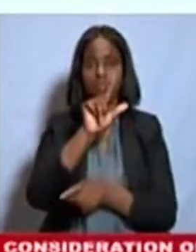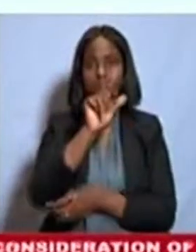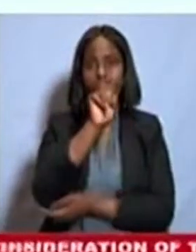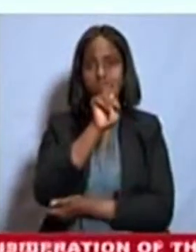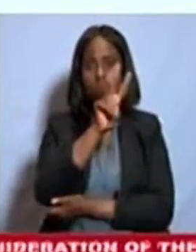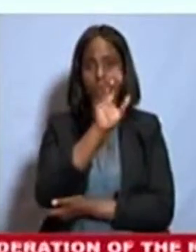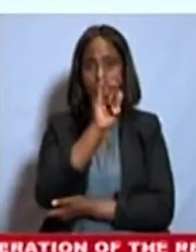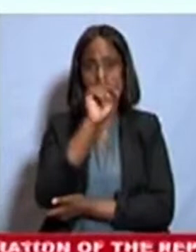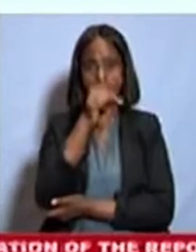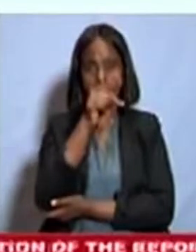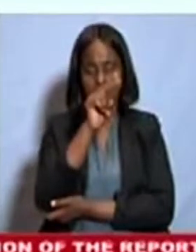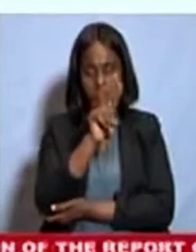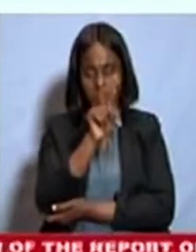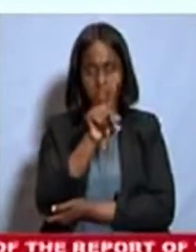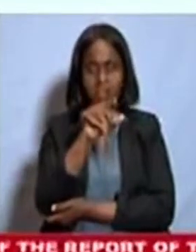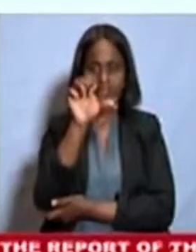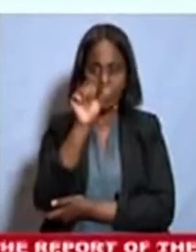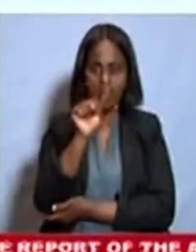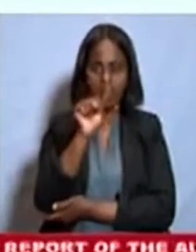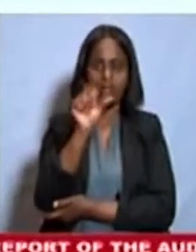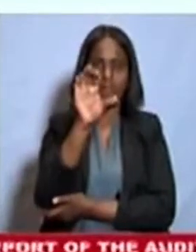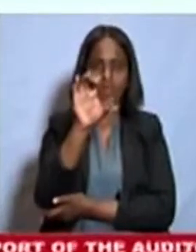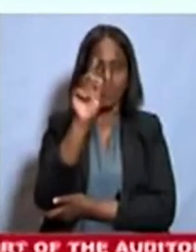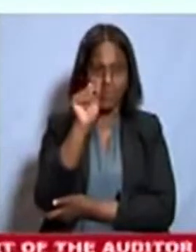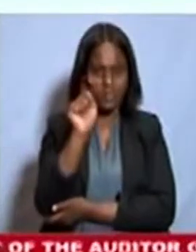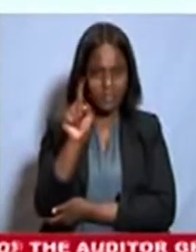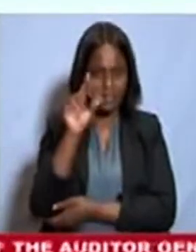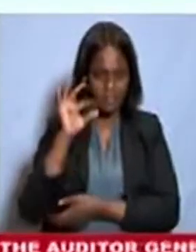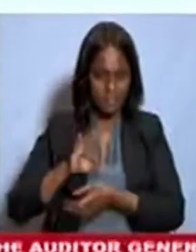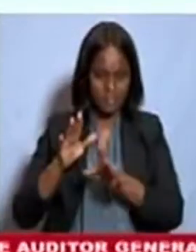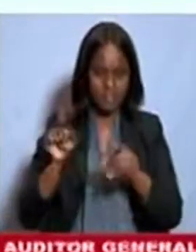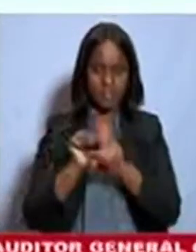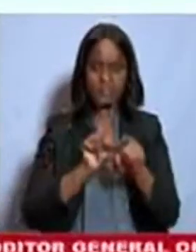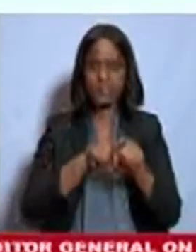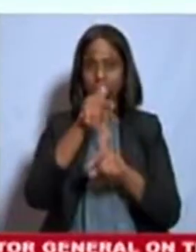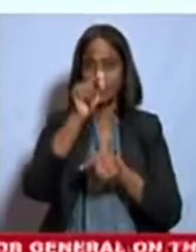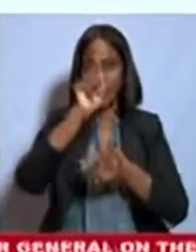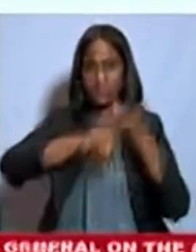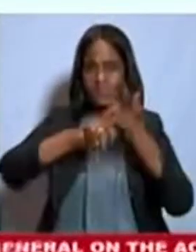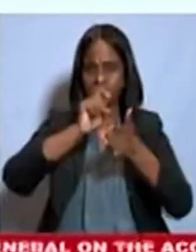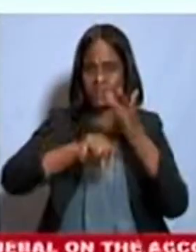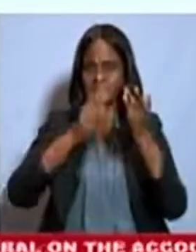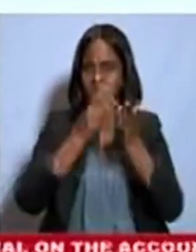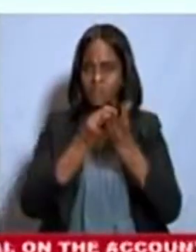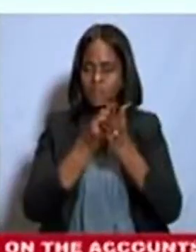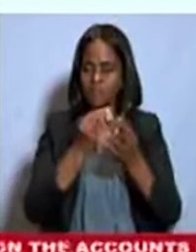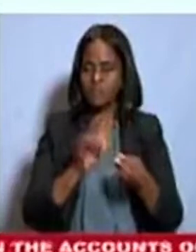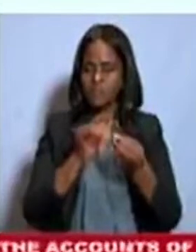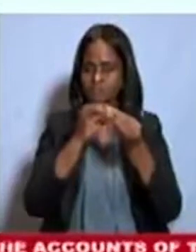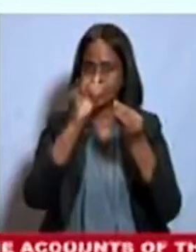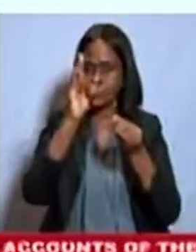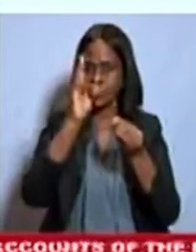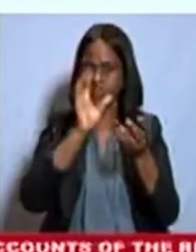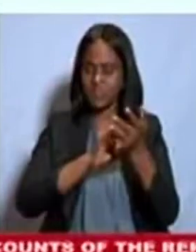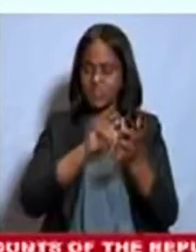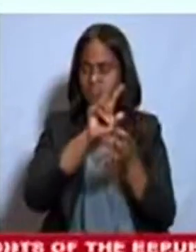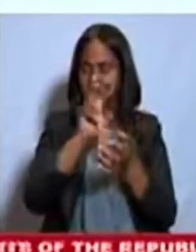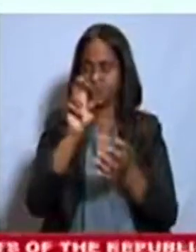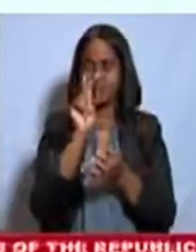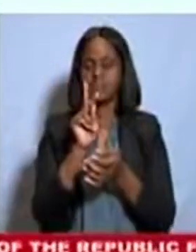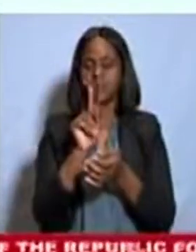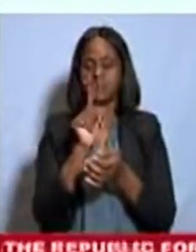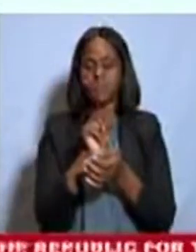included as SCT beneficiaries and irregularly drew amounts totaling 7,200